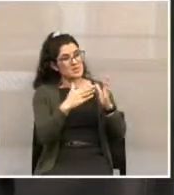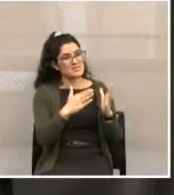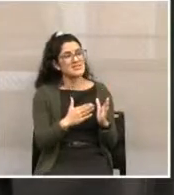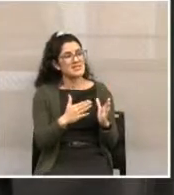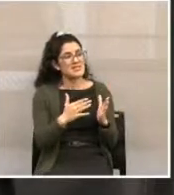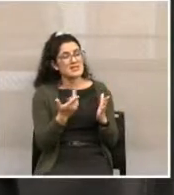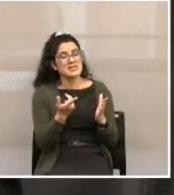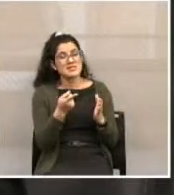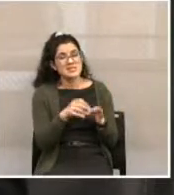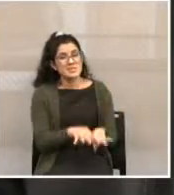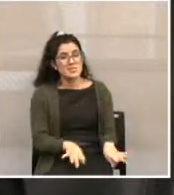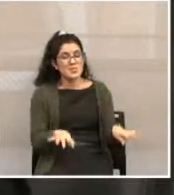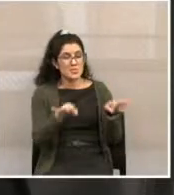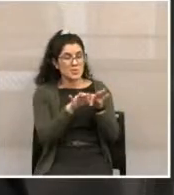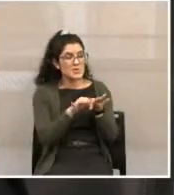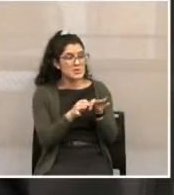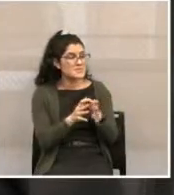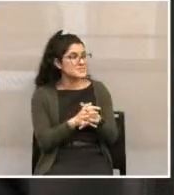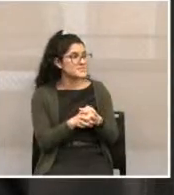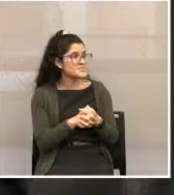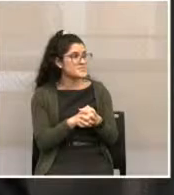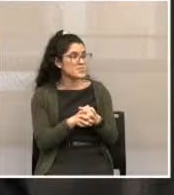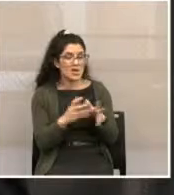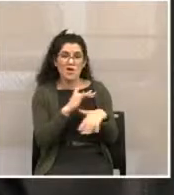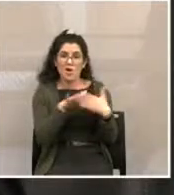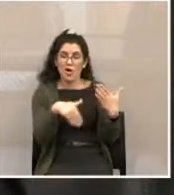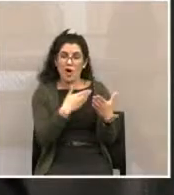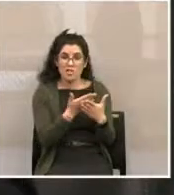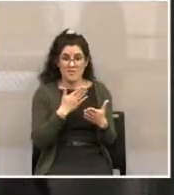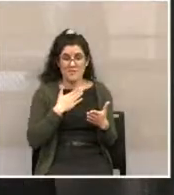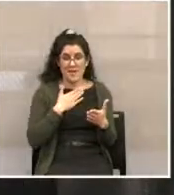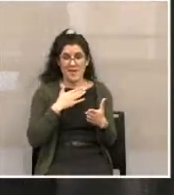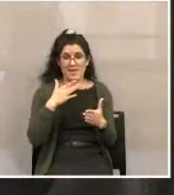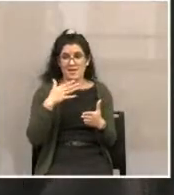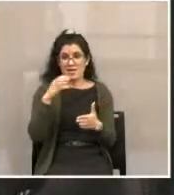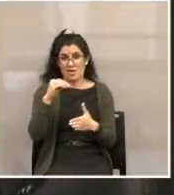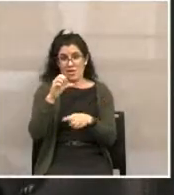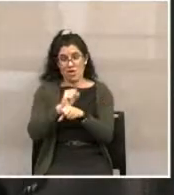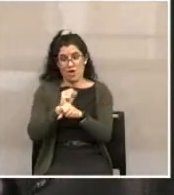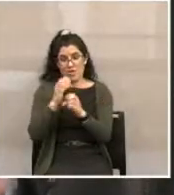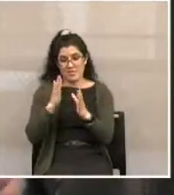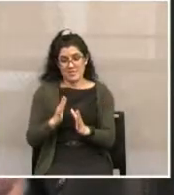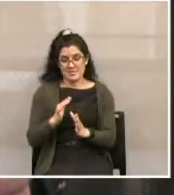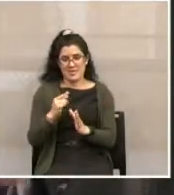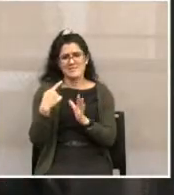is something that in fact all of my colleagues have mentioned.